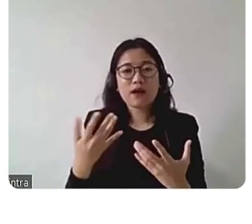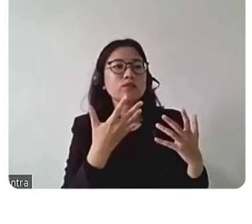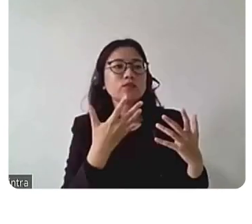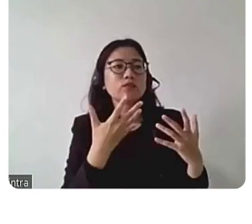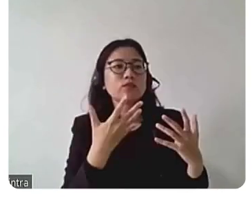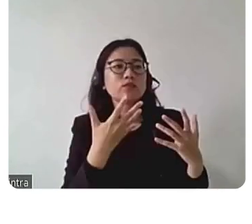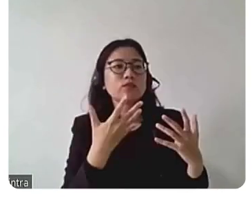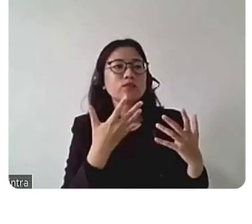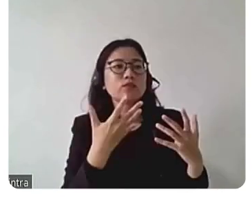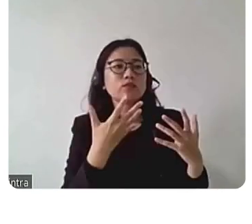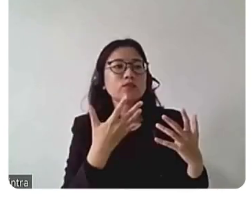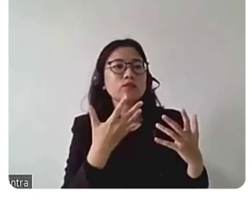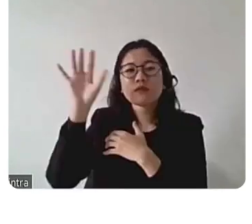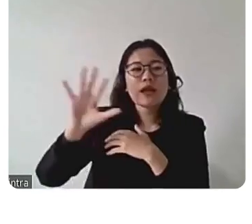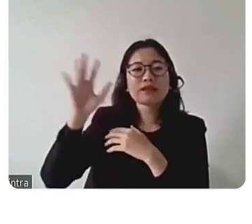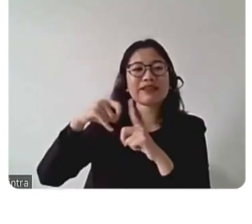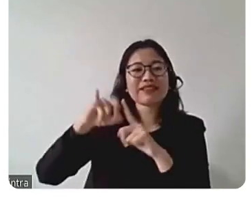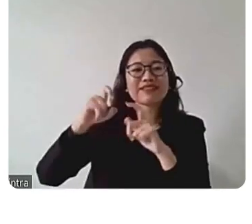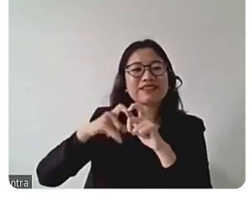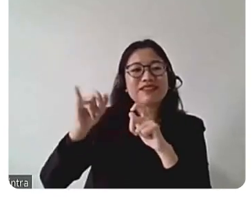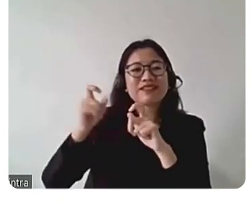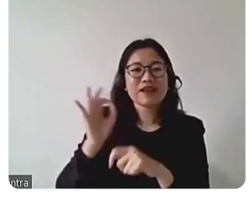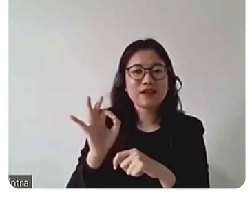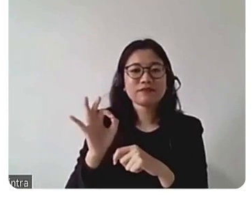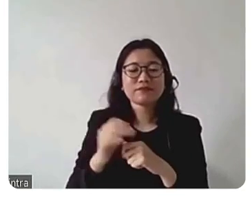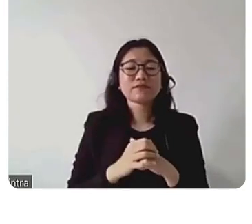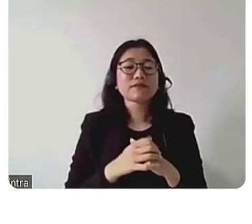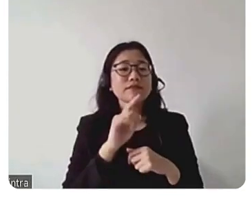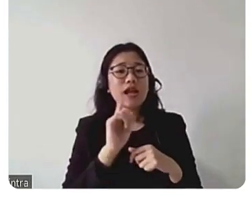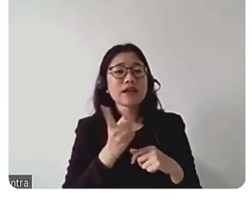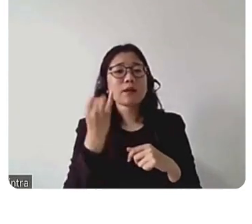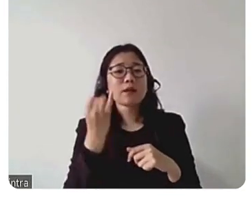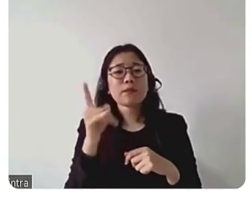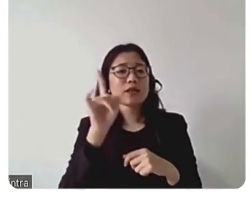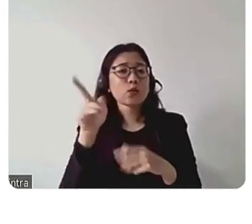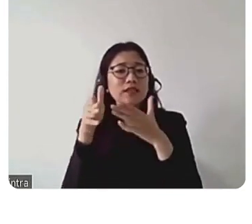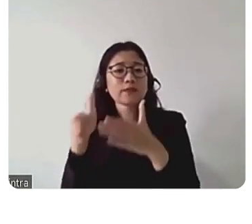The today's seminar will focus on one particular aspect of this crisis, the air